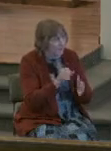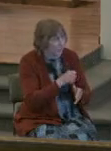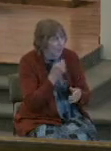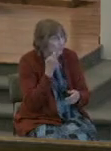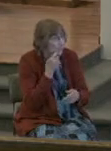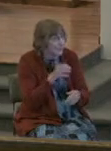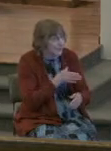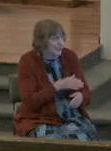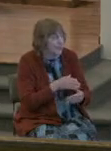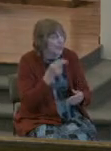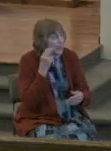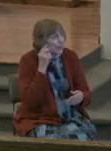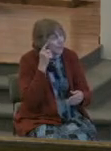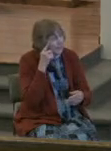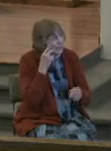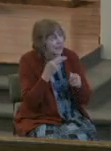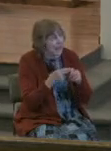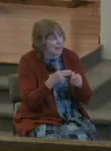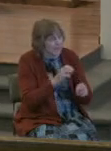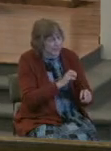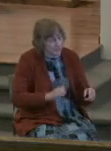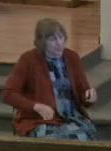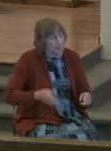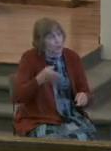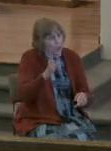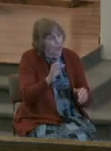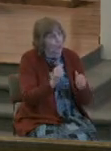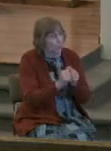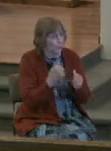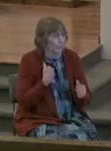Think about the name Emmanuel, God